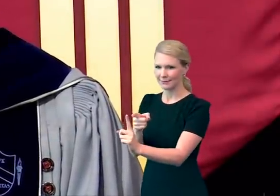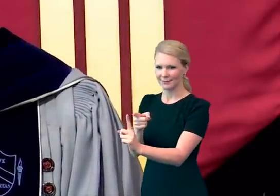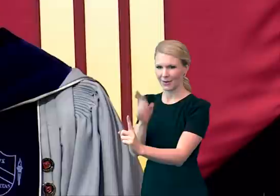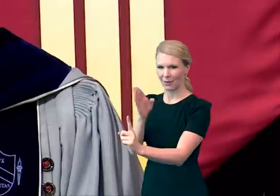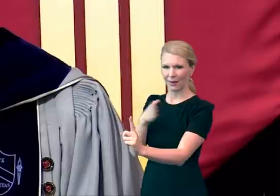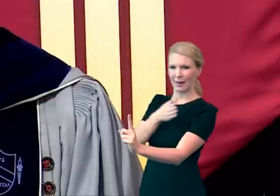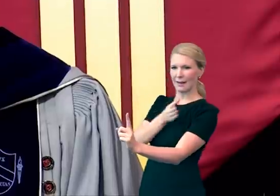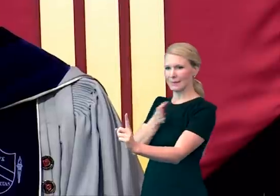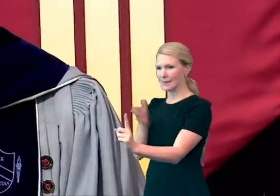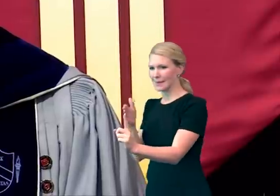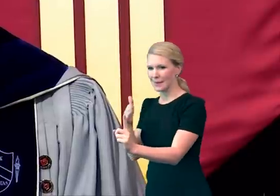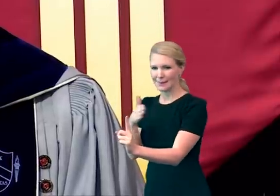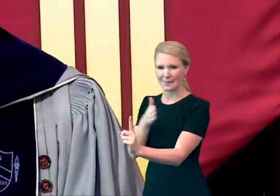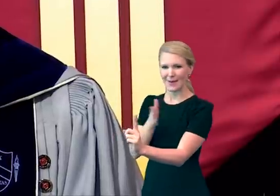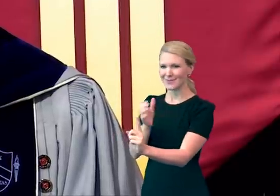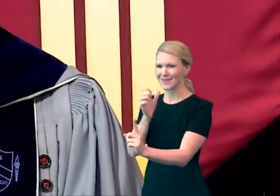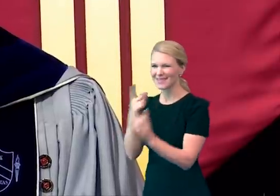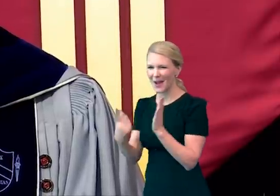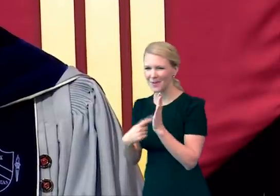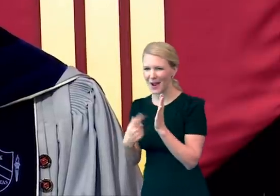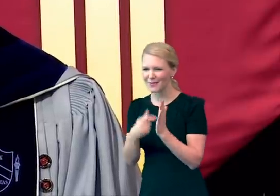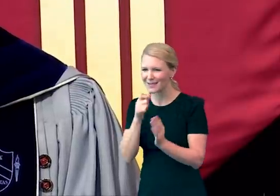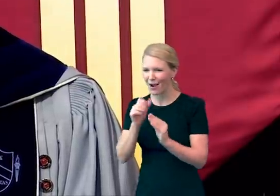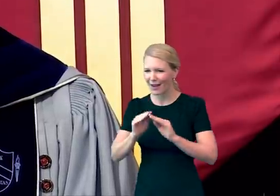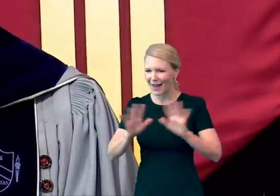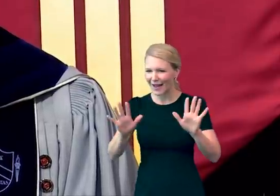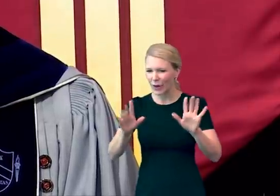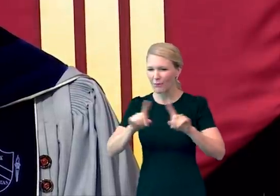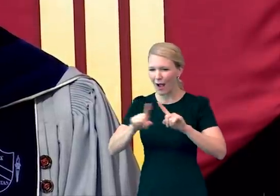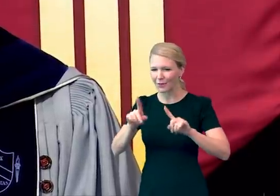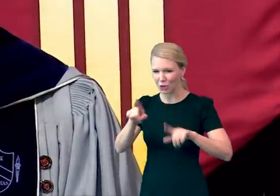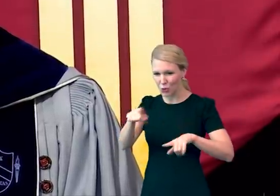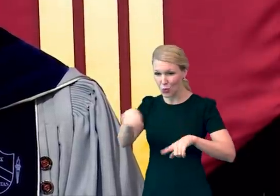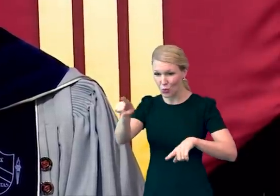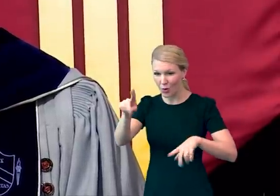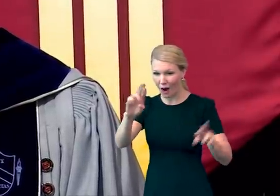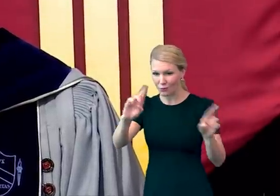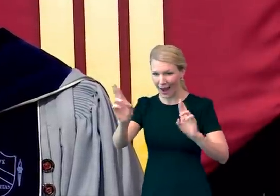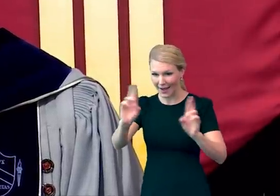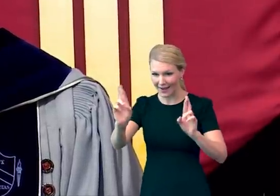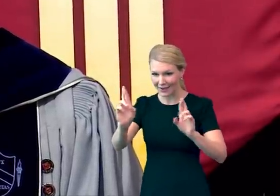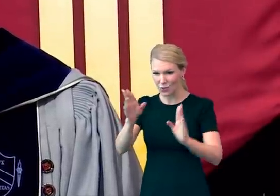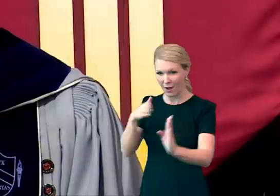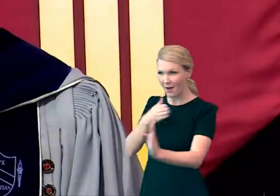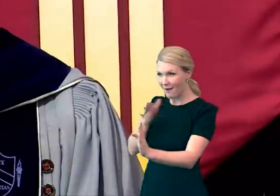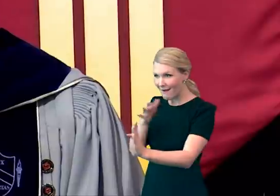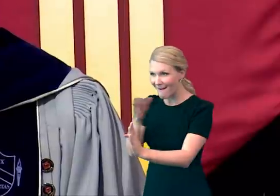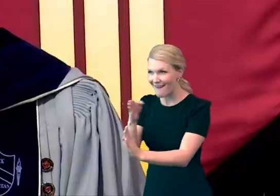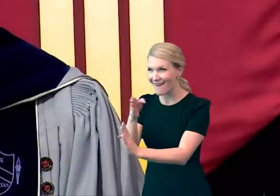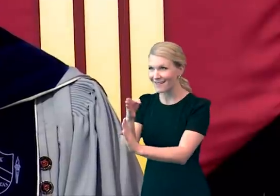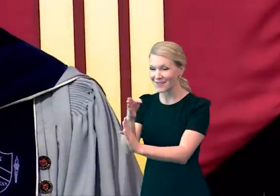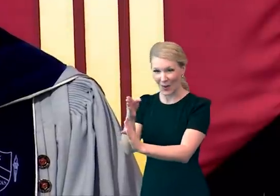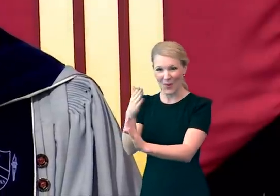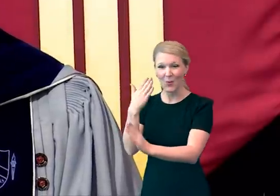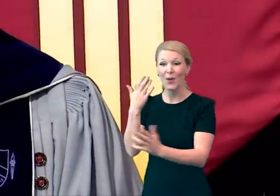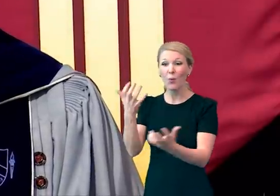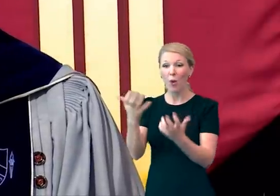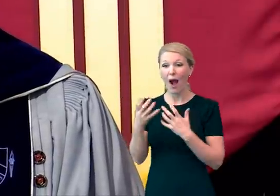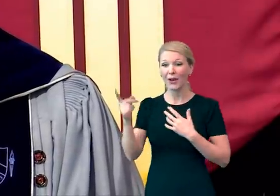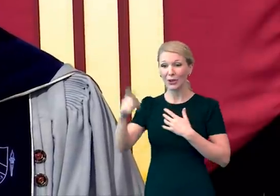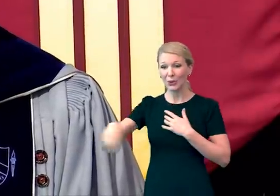path forward may not always be straight or clear, but make no mistake, it is there for you, and you are indeed ready to take